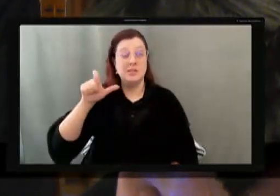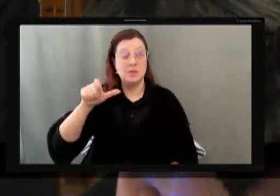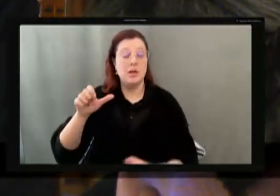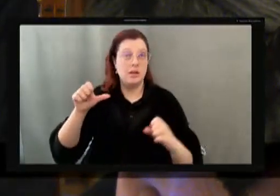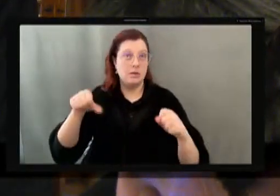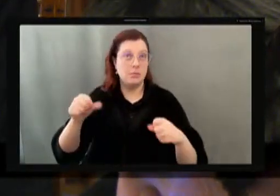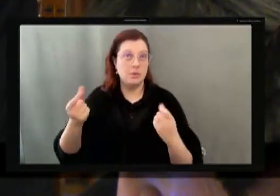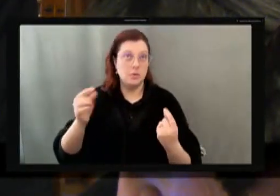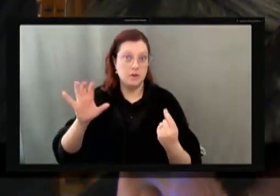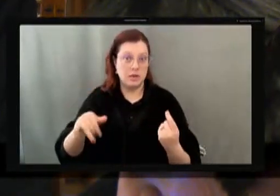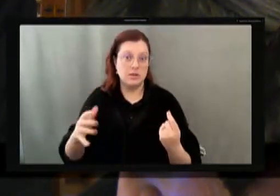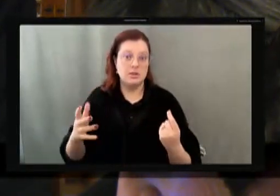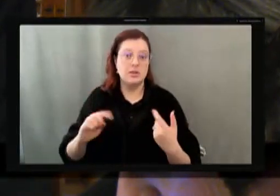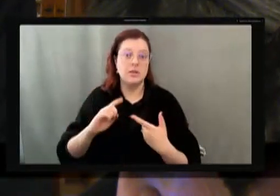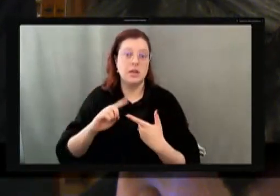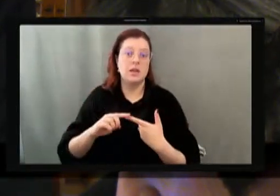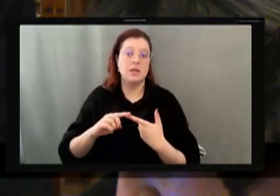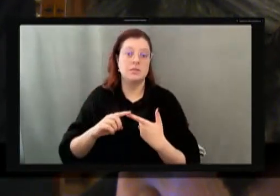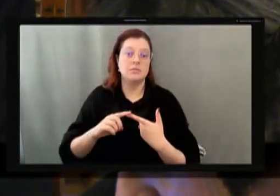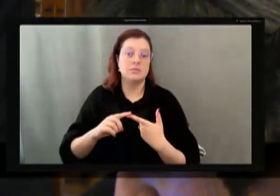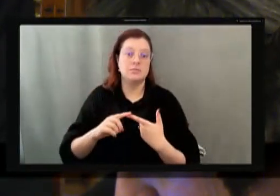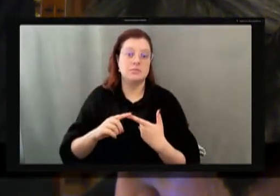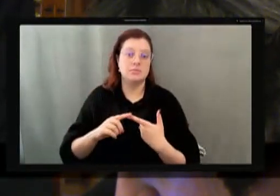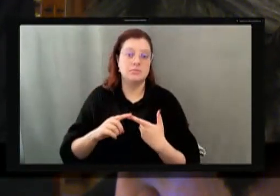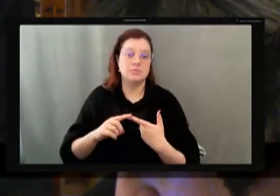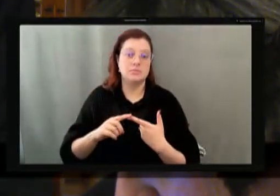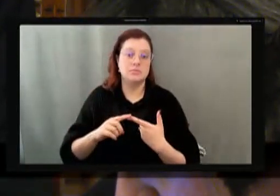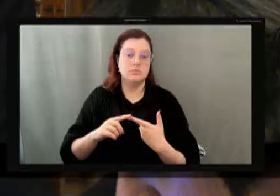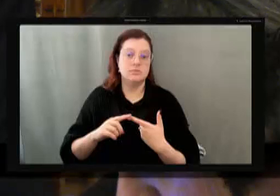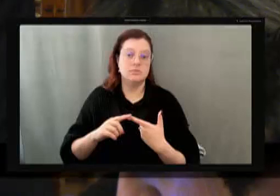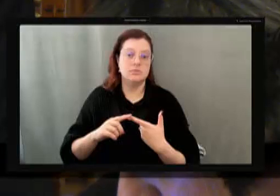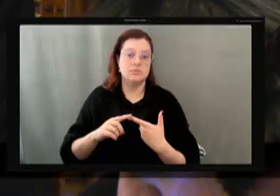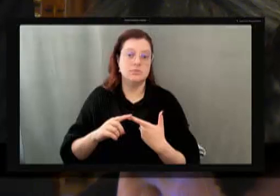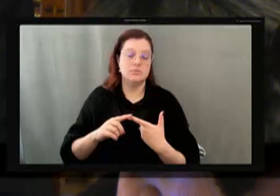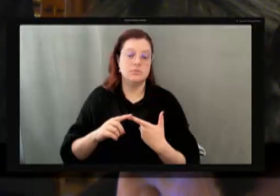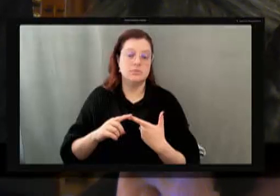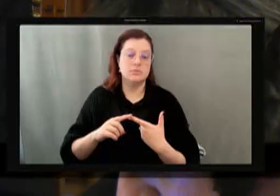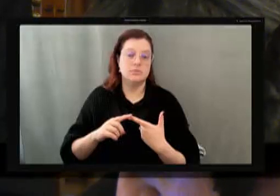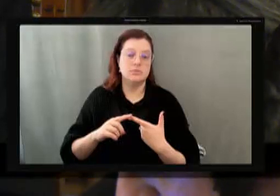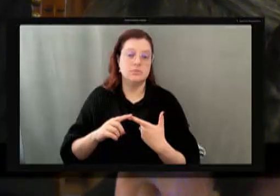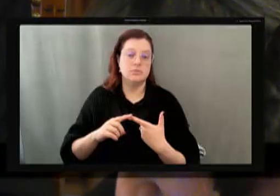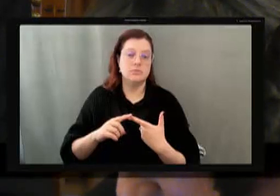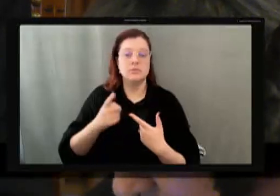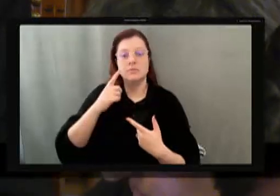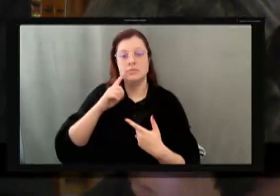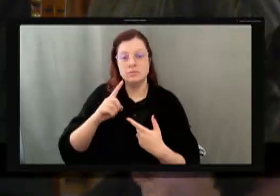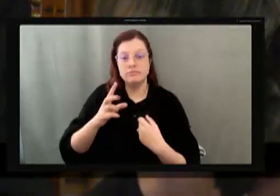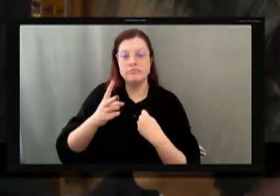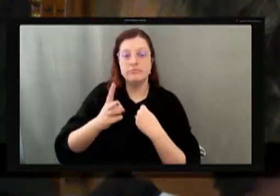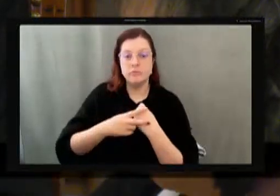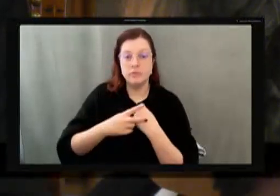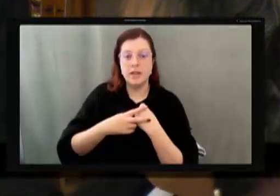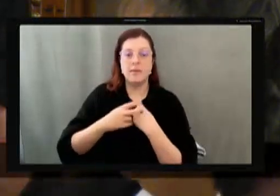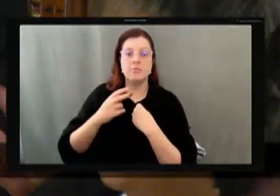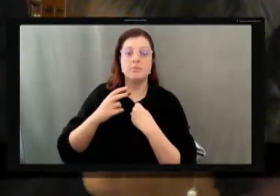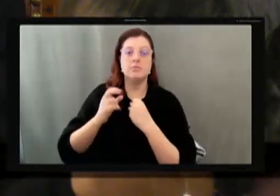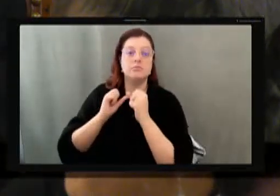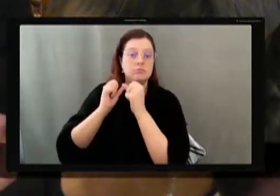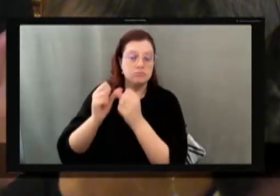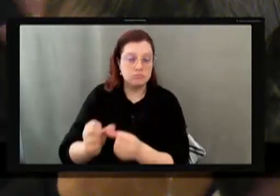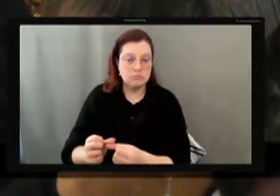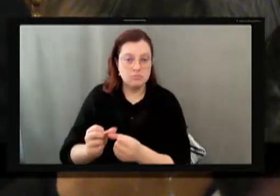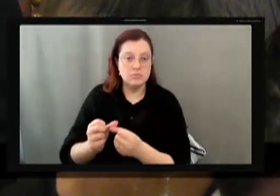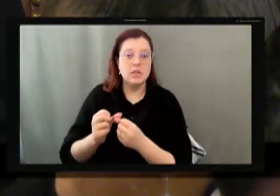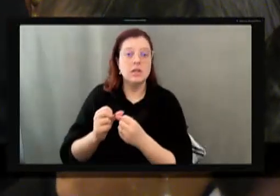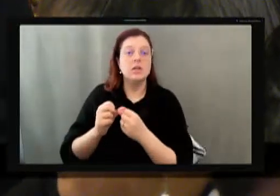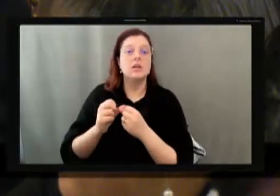And in terms of retention, and recruitment, obviously an increase